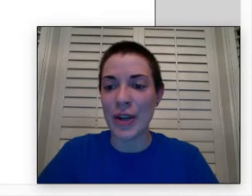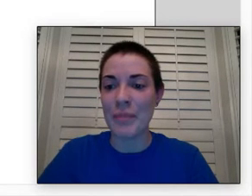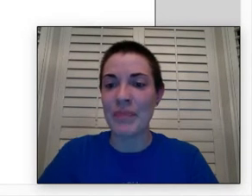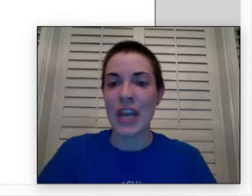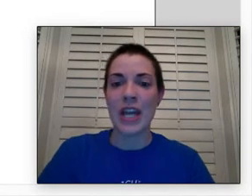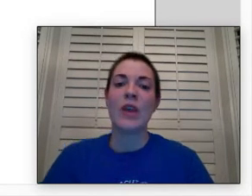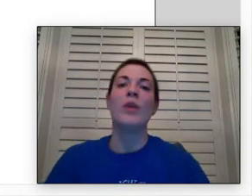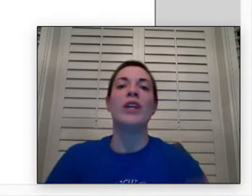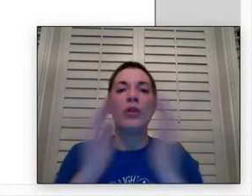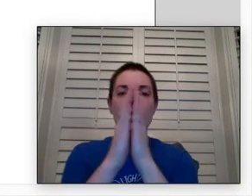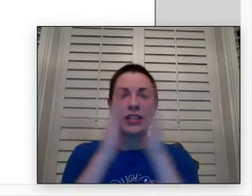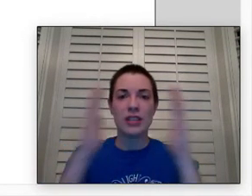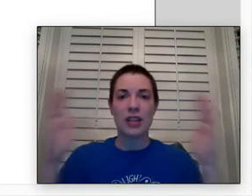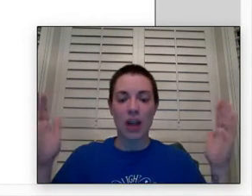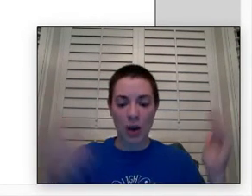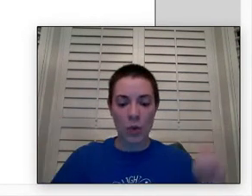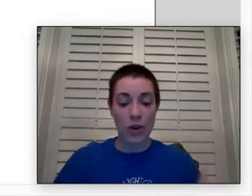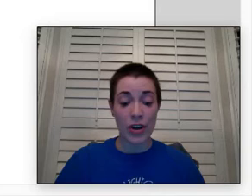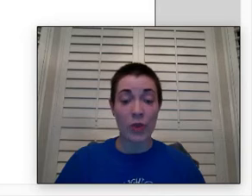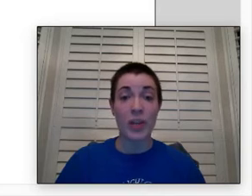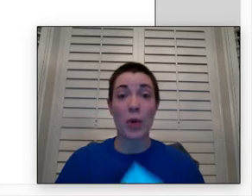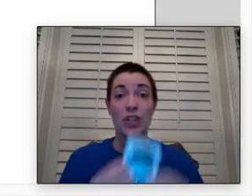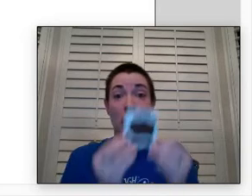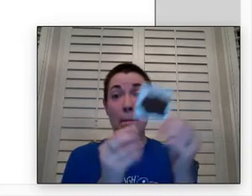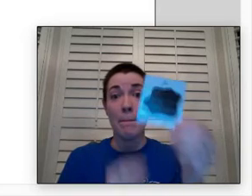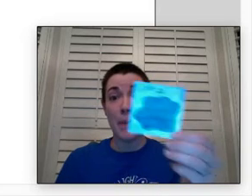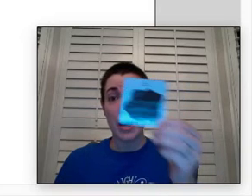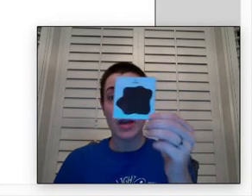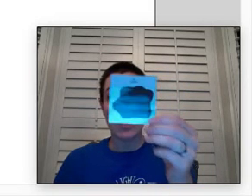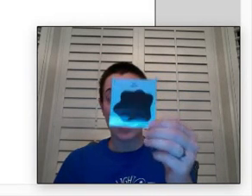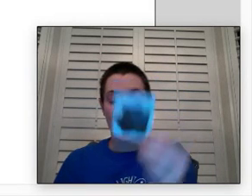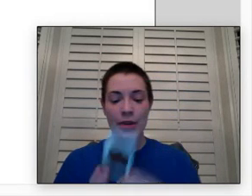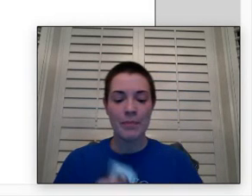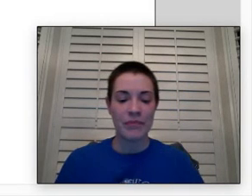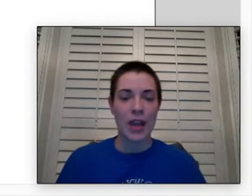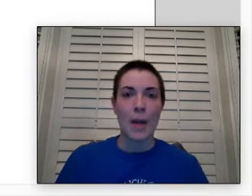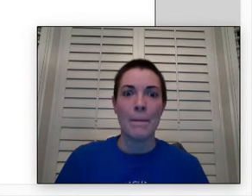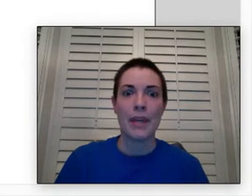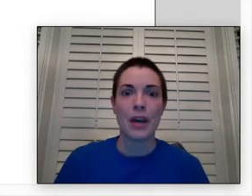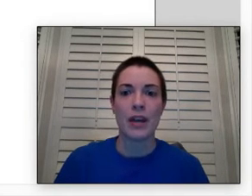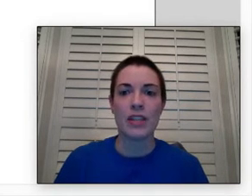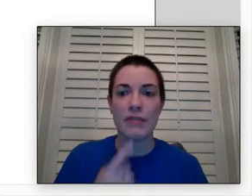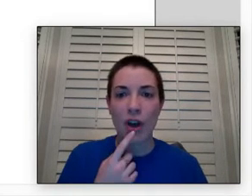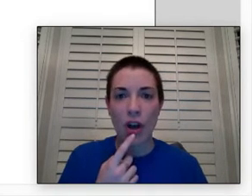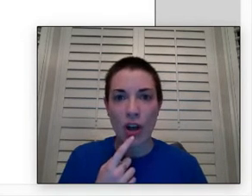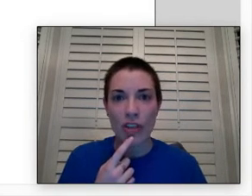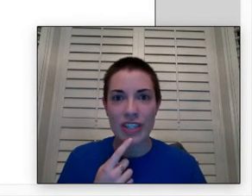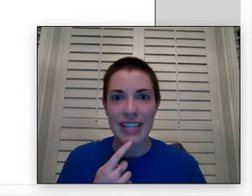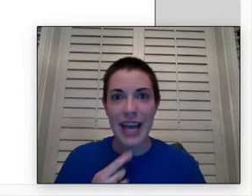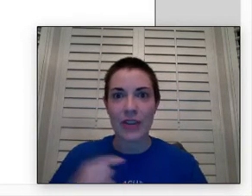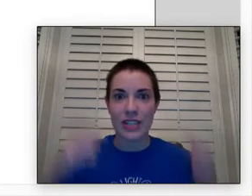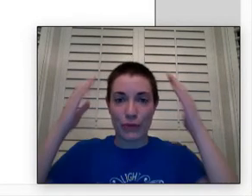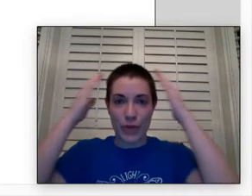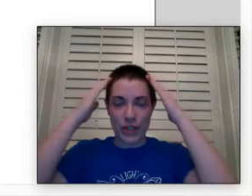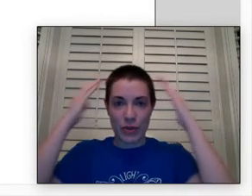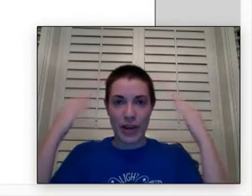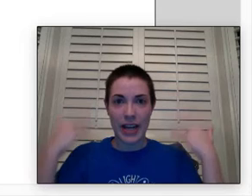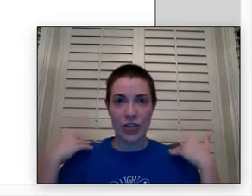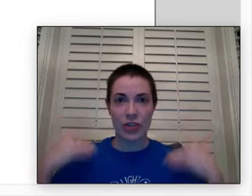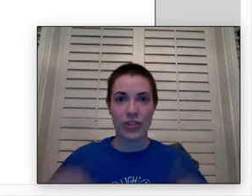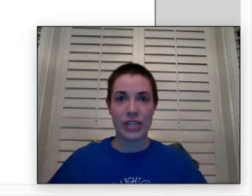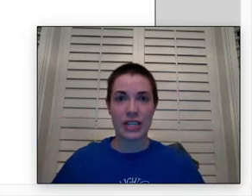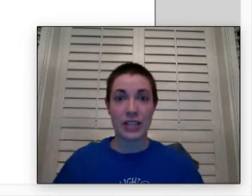caterpillar. Now we know this is a long word. We know it's a big word because of all the sounds. If we do our